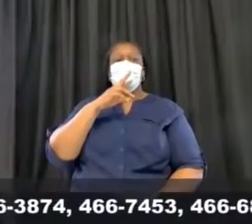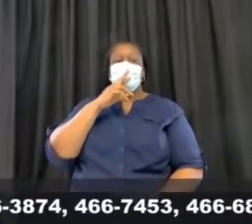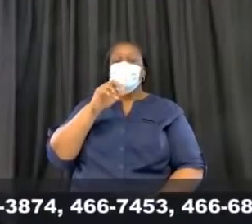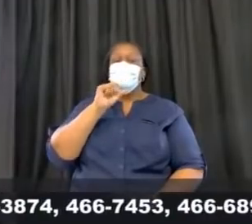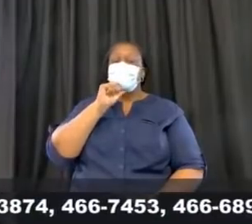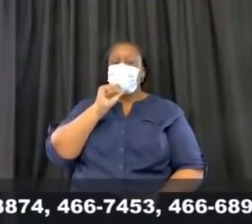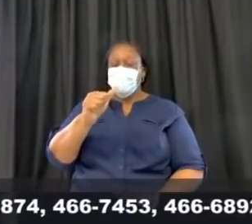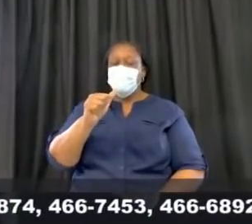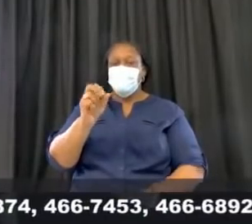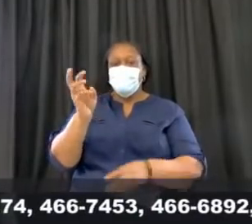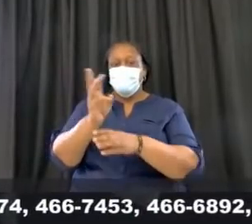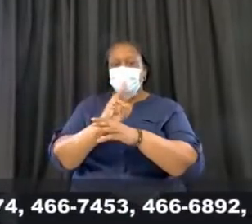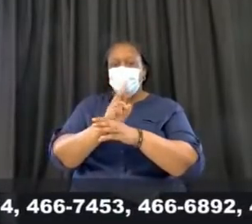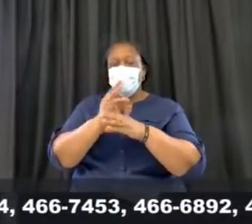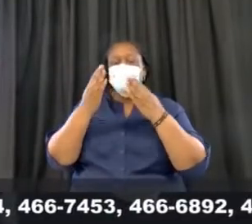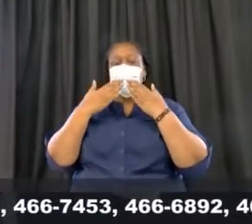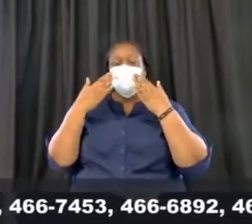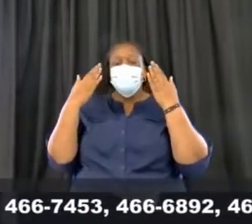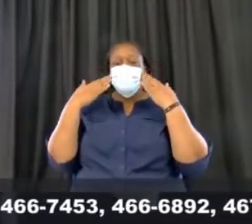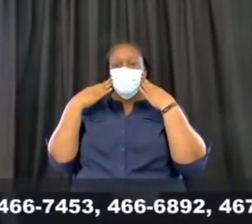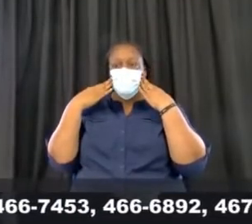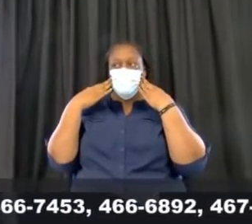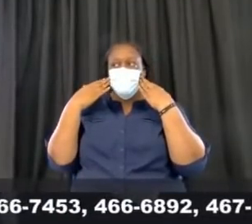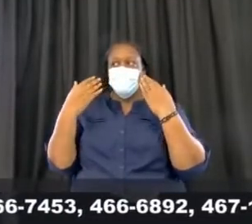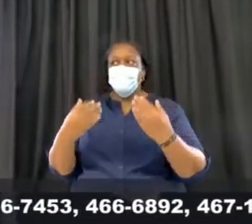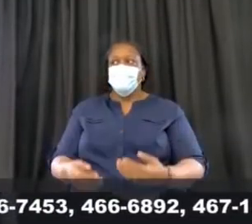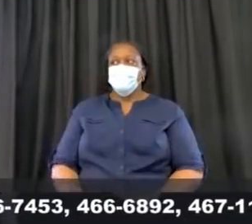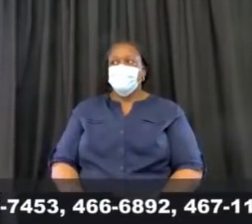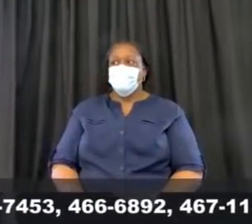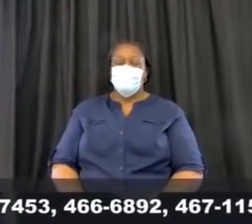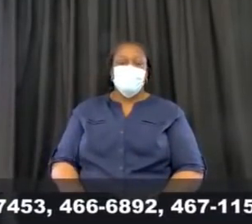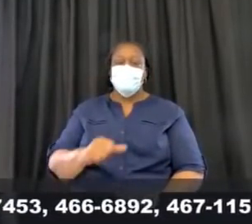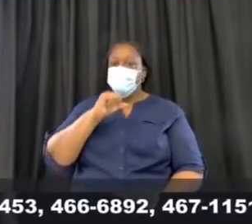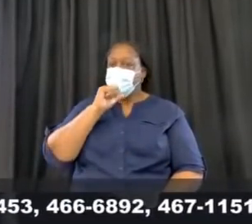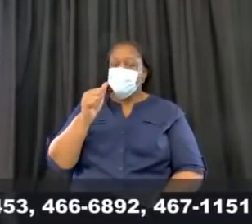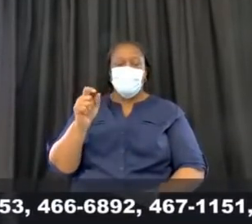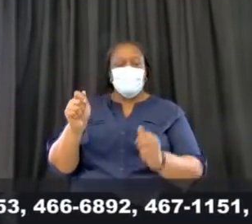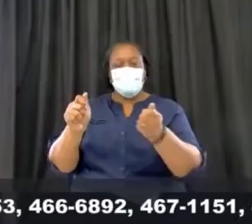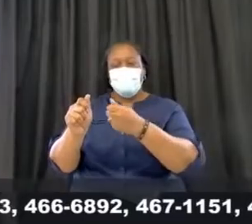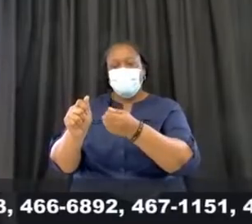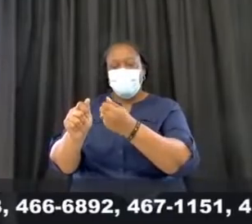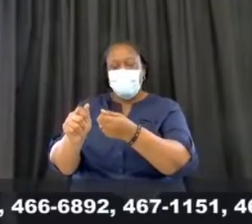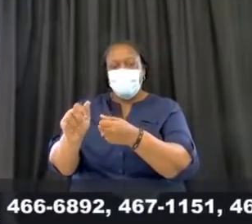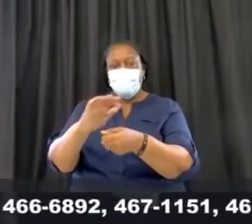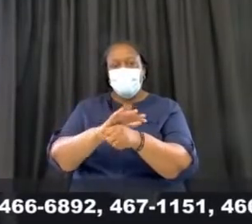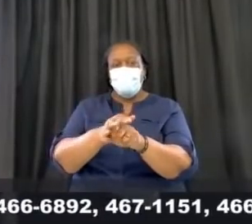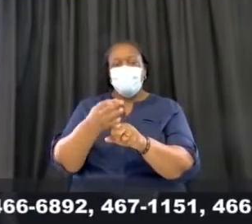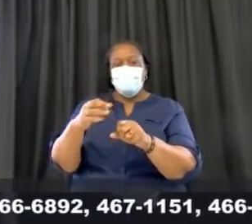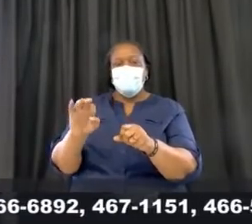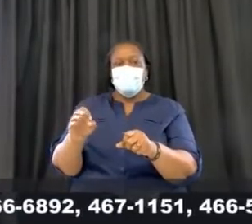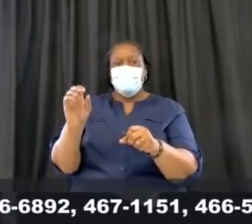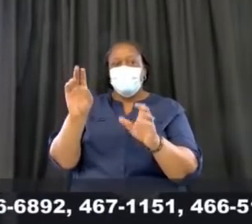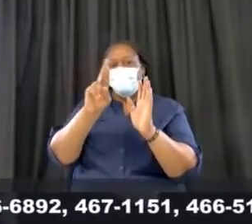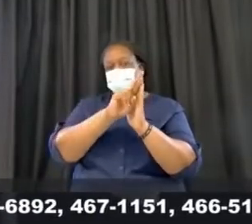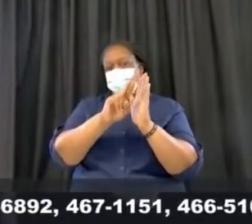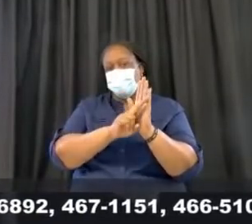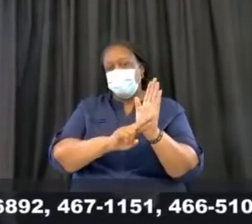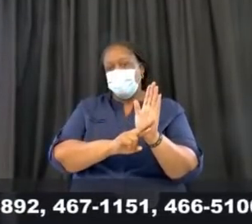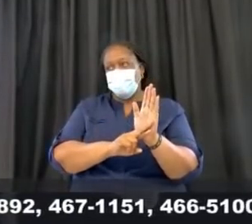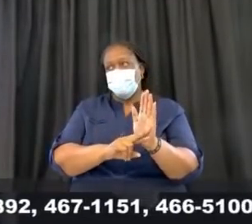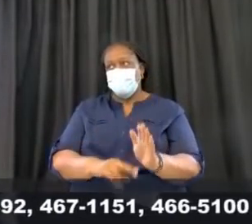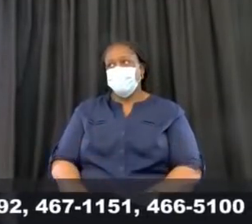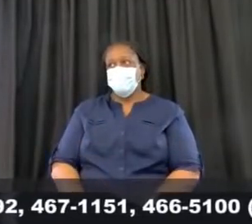masks or abiding by the usual COVID-19 guidelines. Is there an